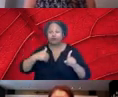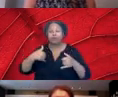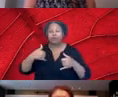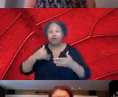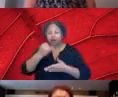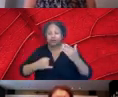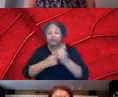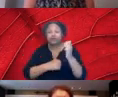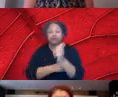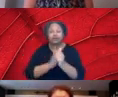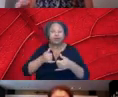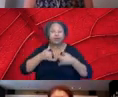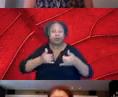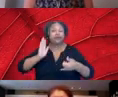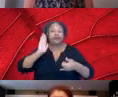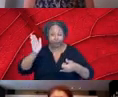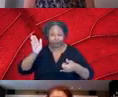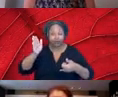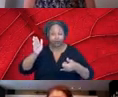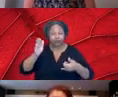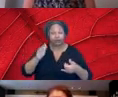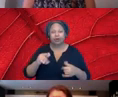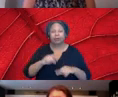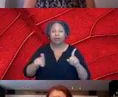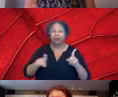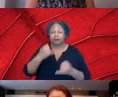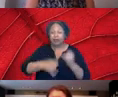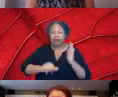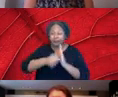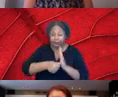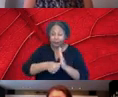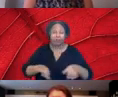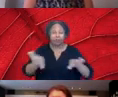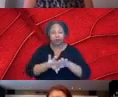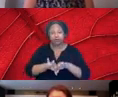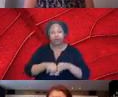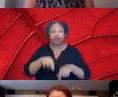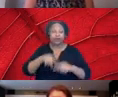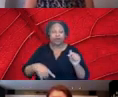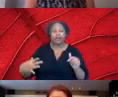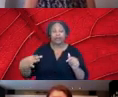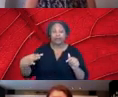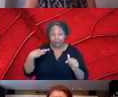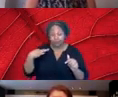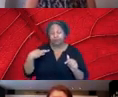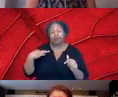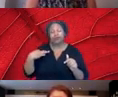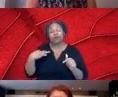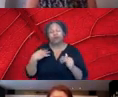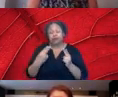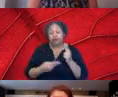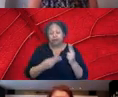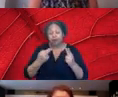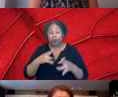Finally, again, it's important to note, as Tash mentioned, that folks are not eligible to nominate or receive Toronto Arts Foundation awards